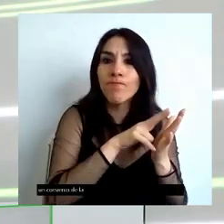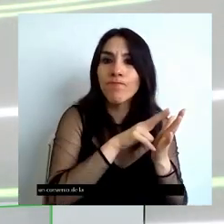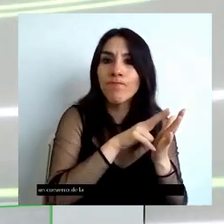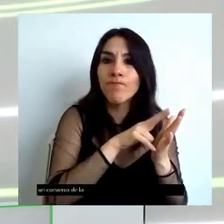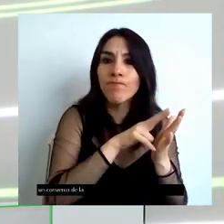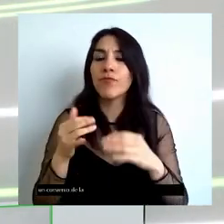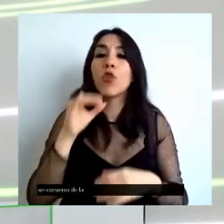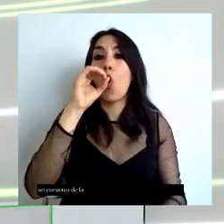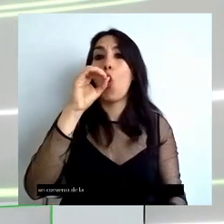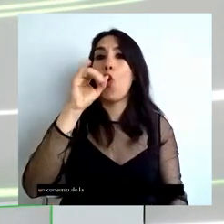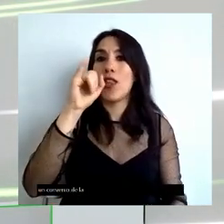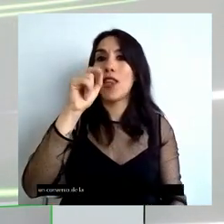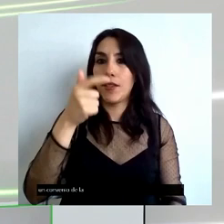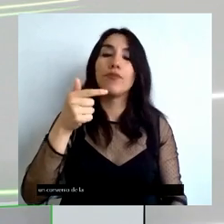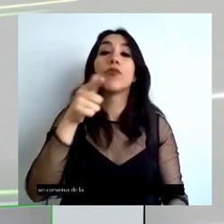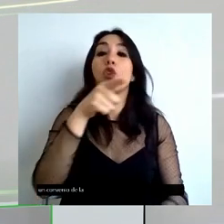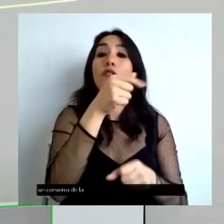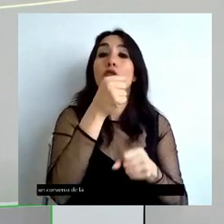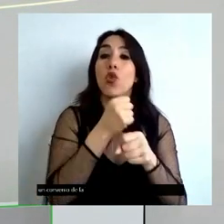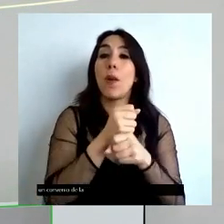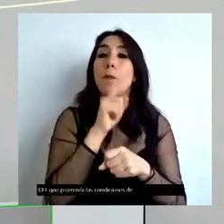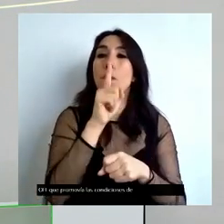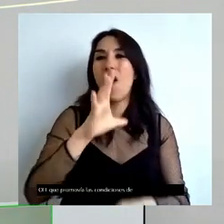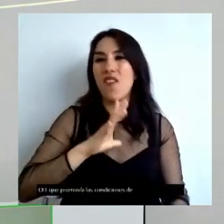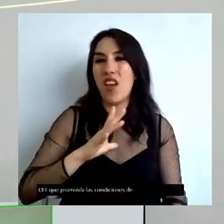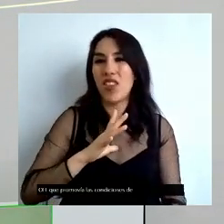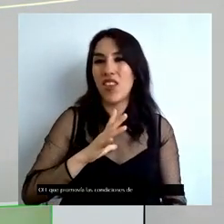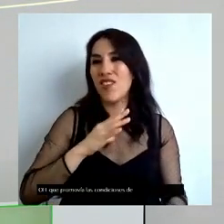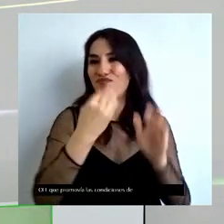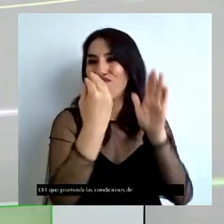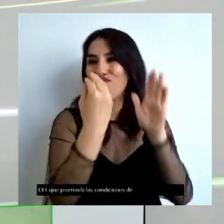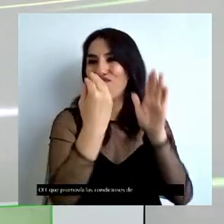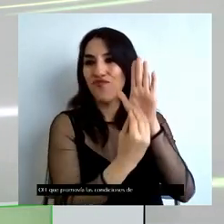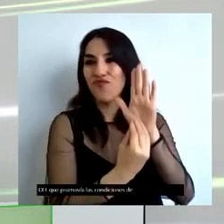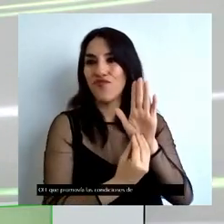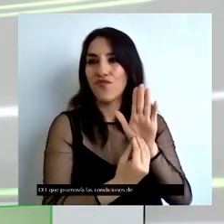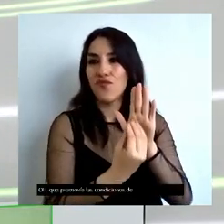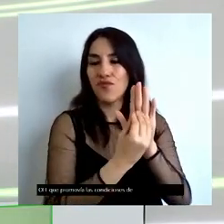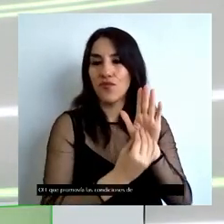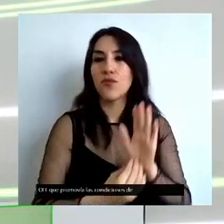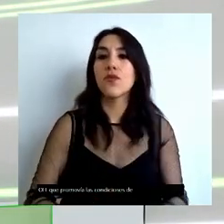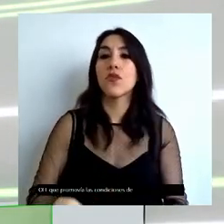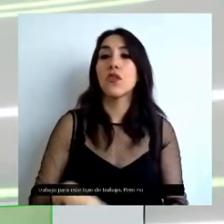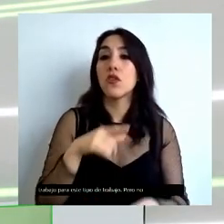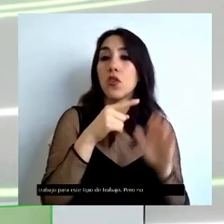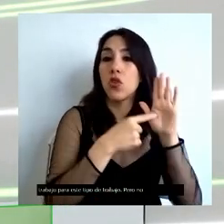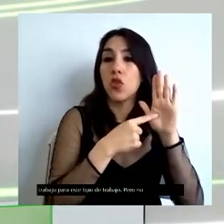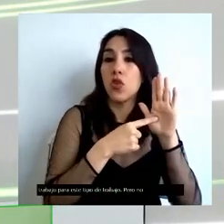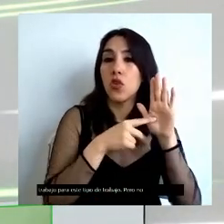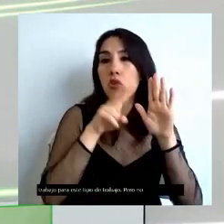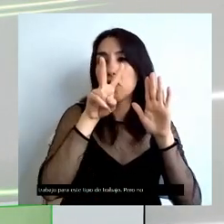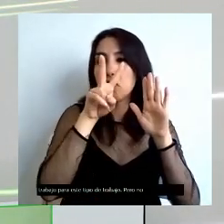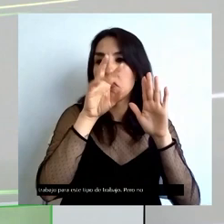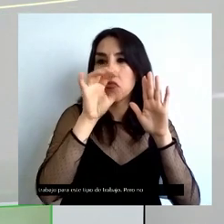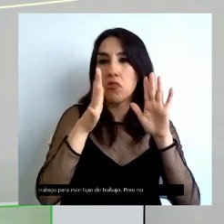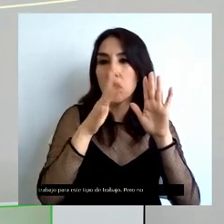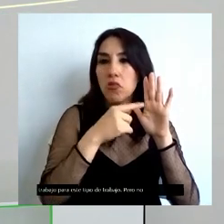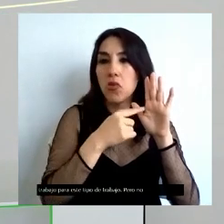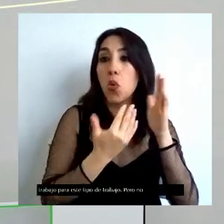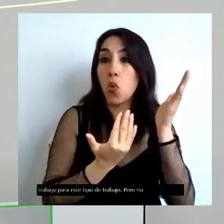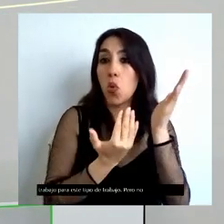of work, but it didn't include the aspects related to new